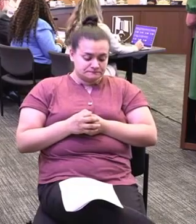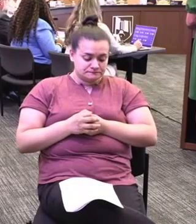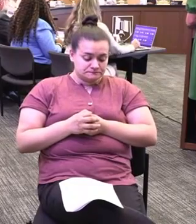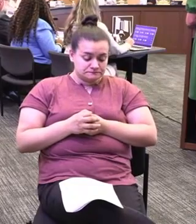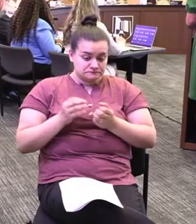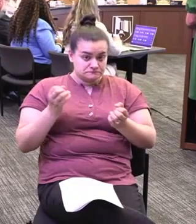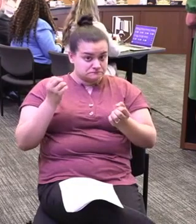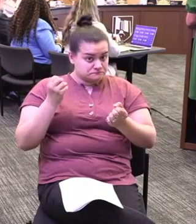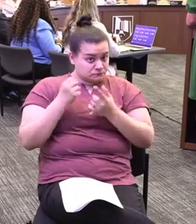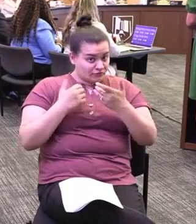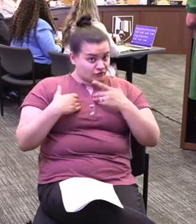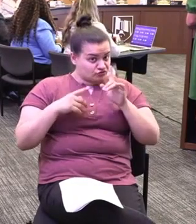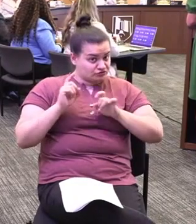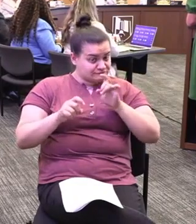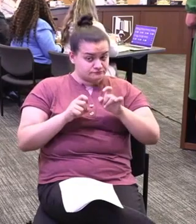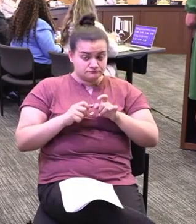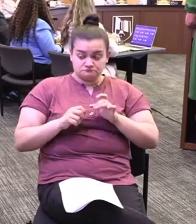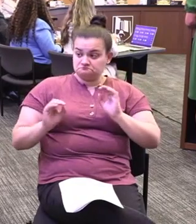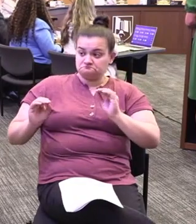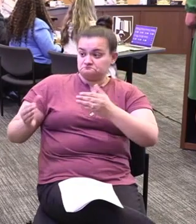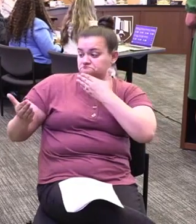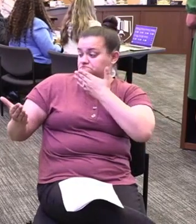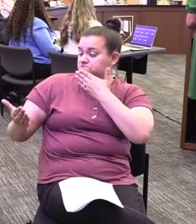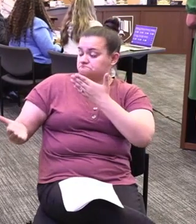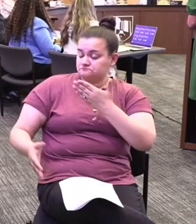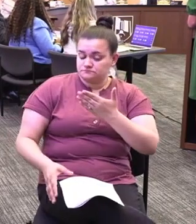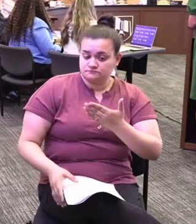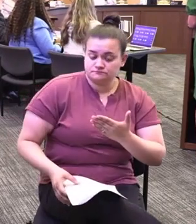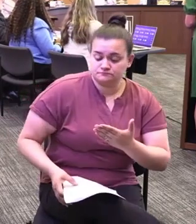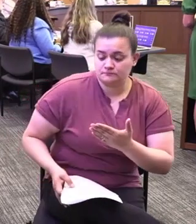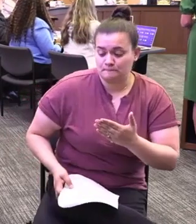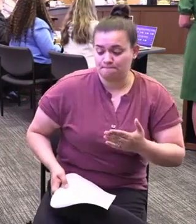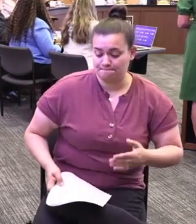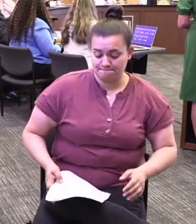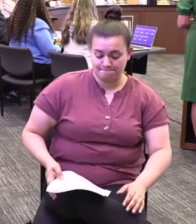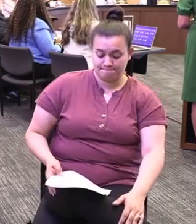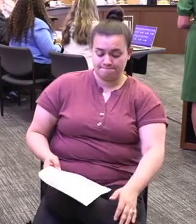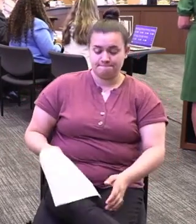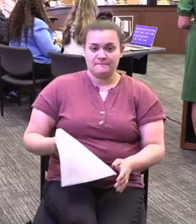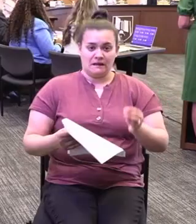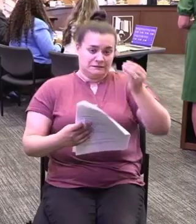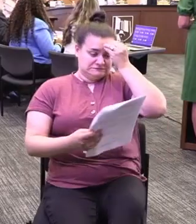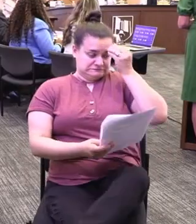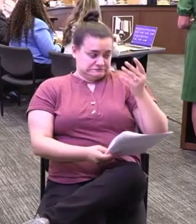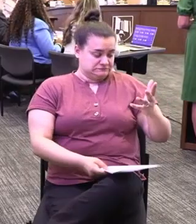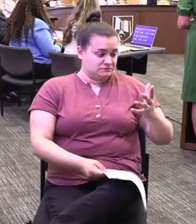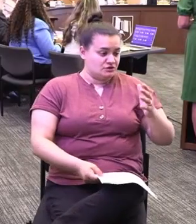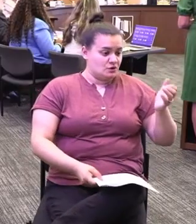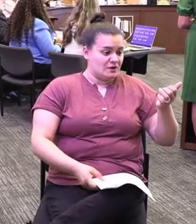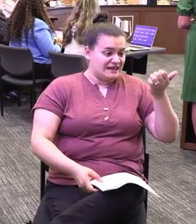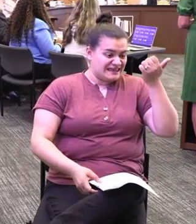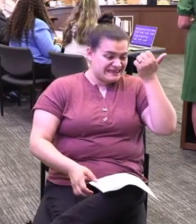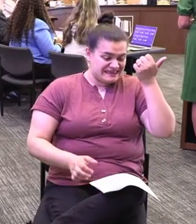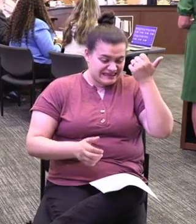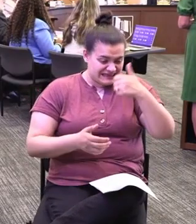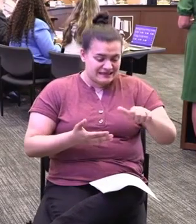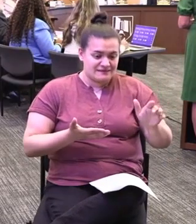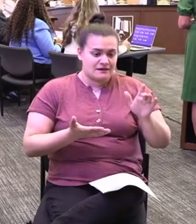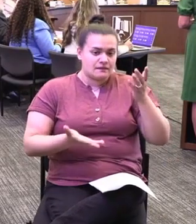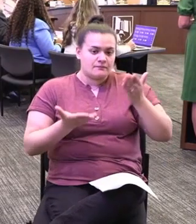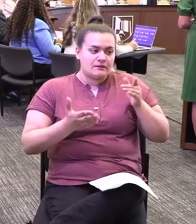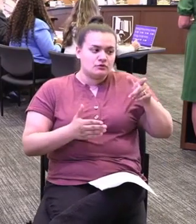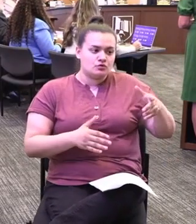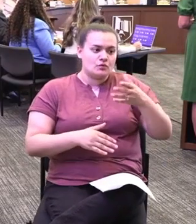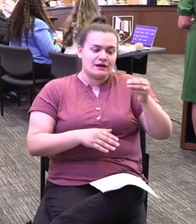Any questions? No questions, just thank you. And I'm gonna just put this out there to you as well. So anything that maybe you